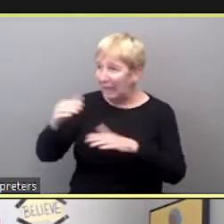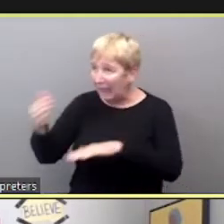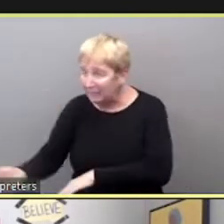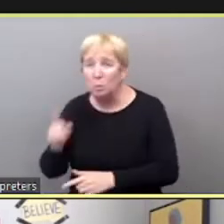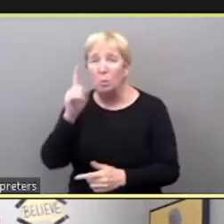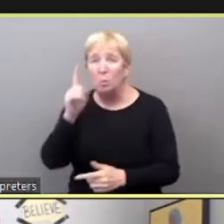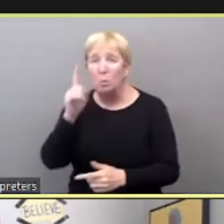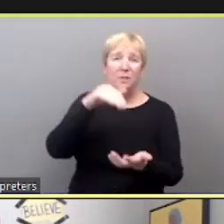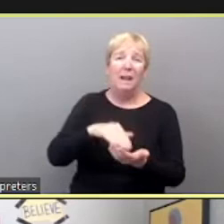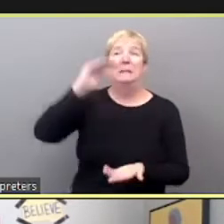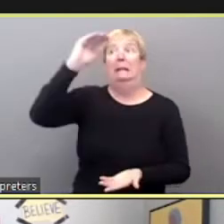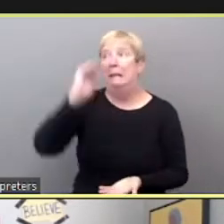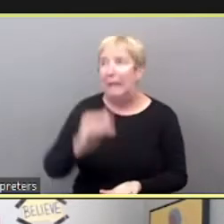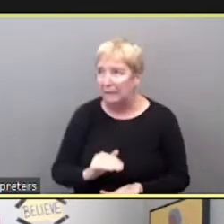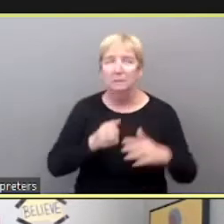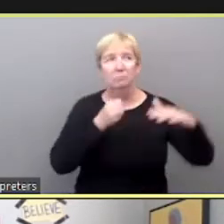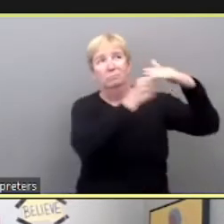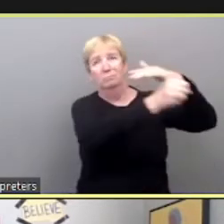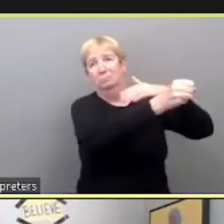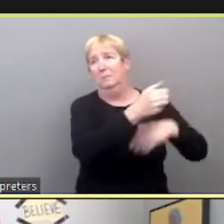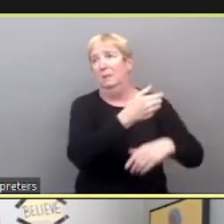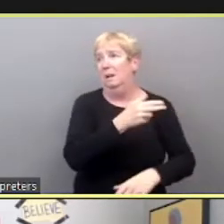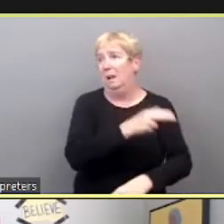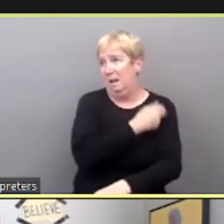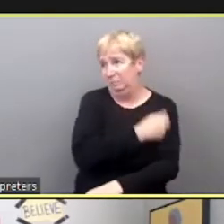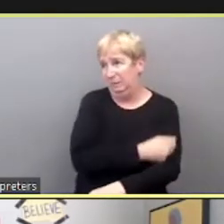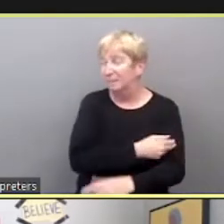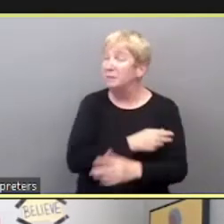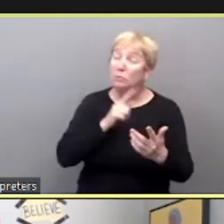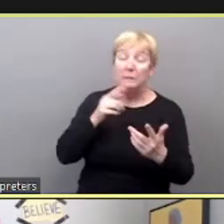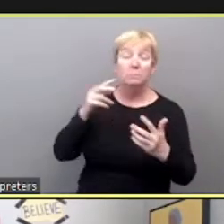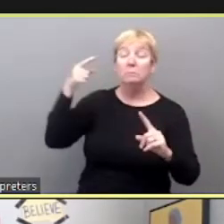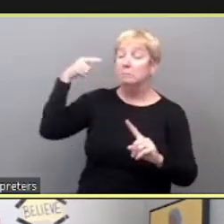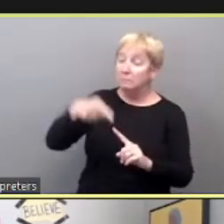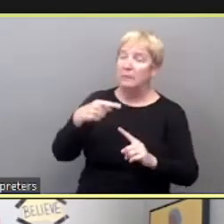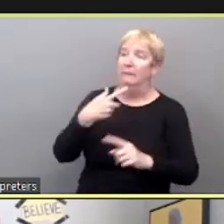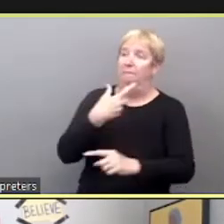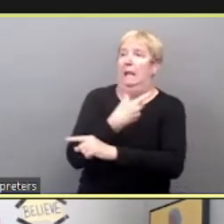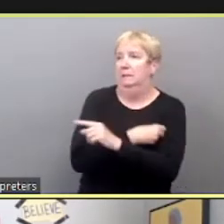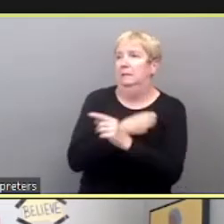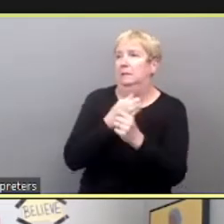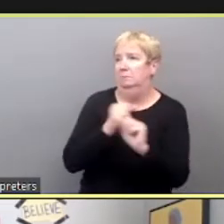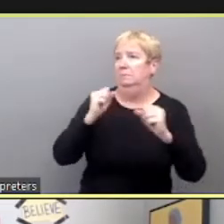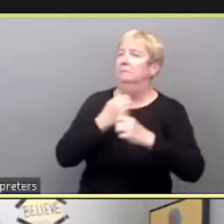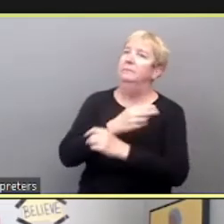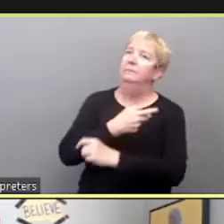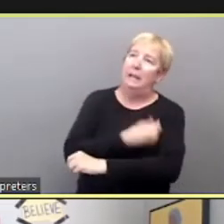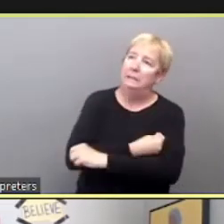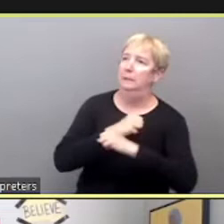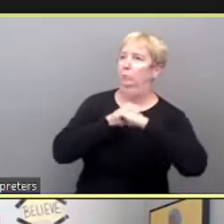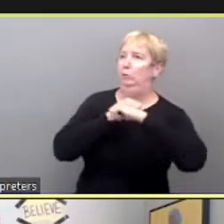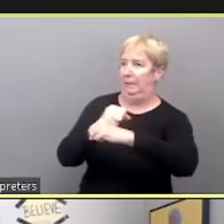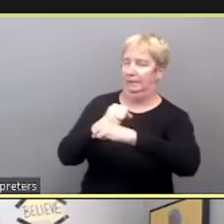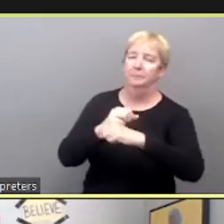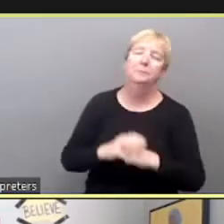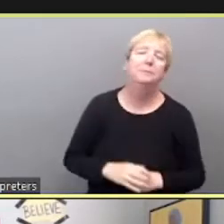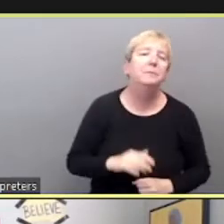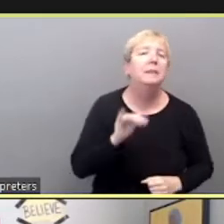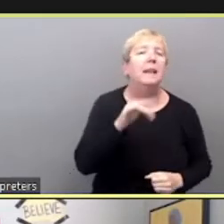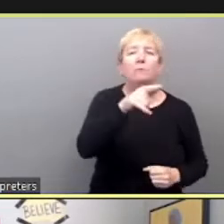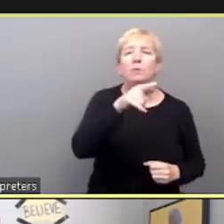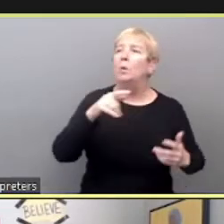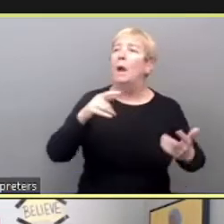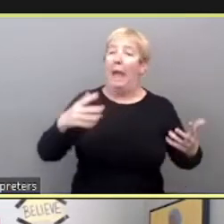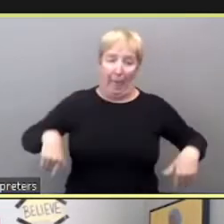the vaccine. Next slide. So if you haven't been vaccinated or you want your booster, schedule your